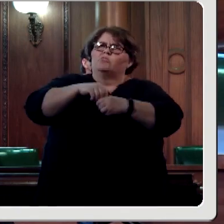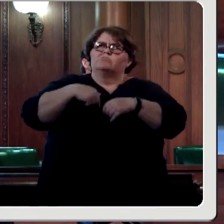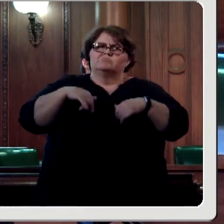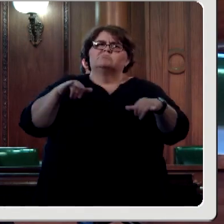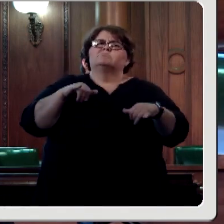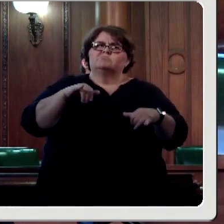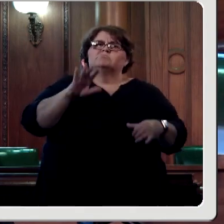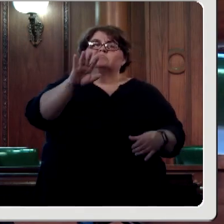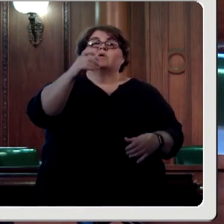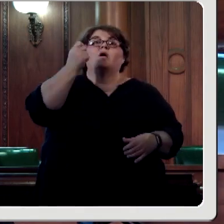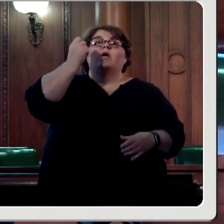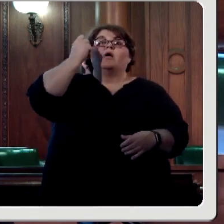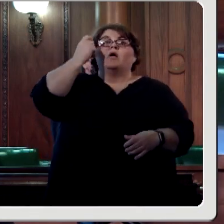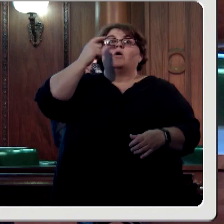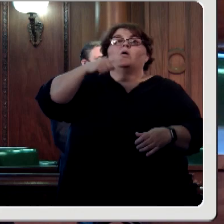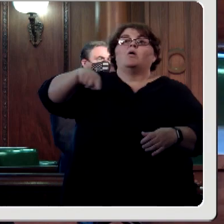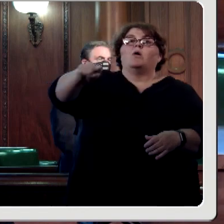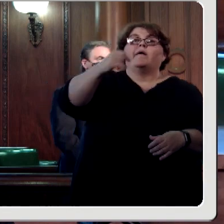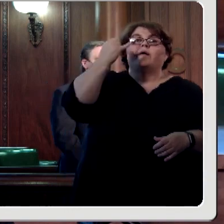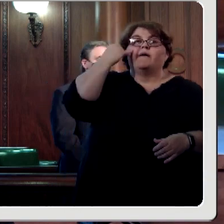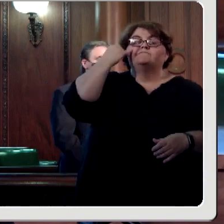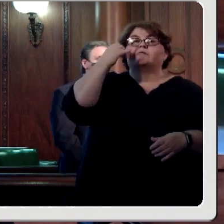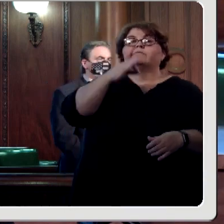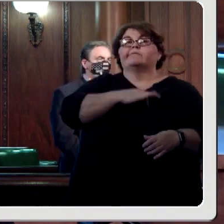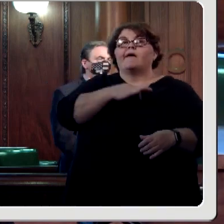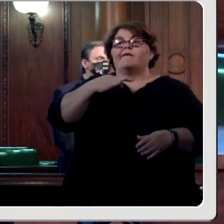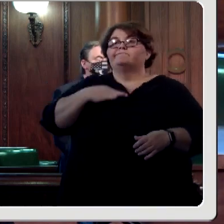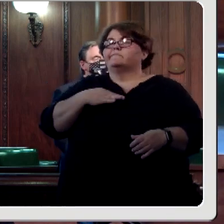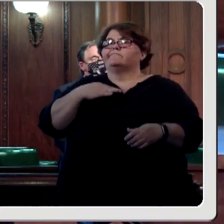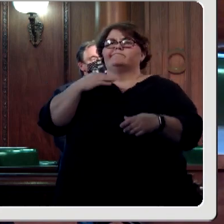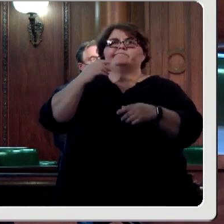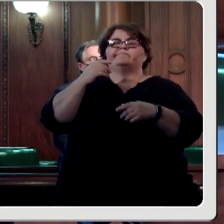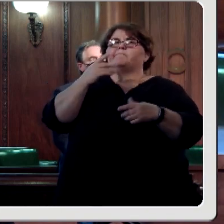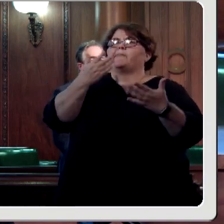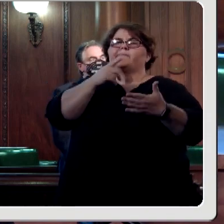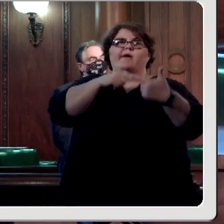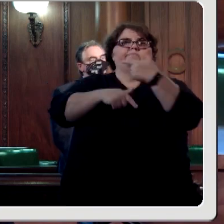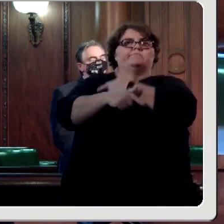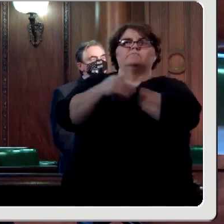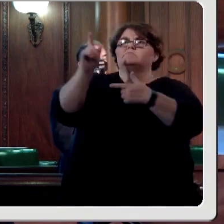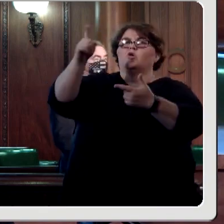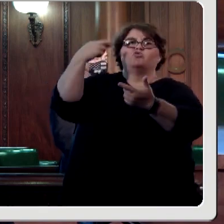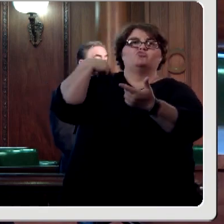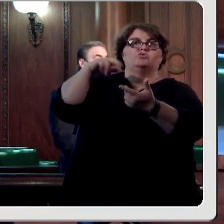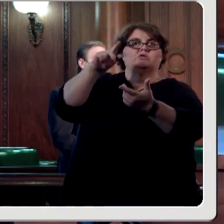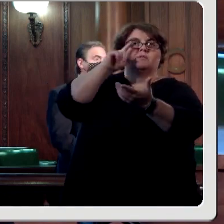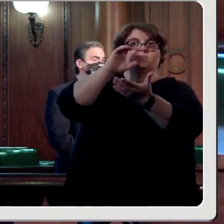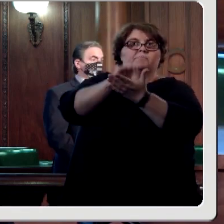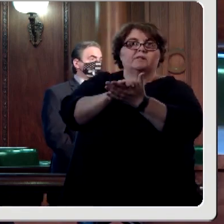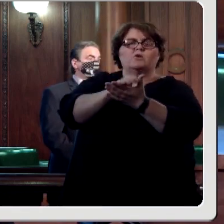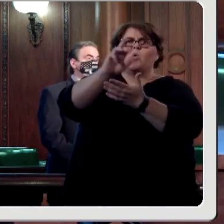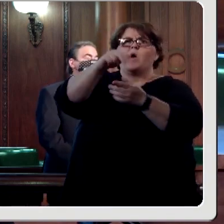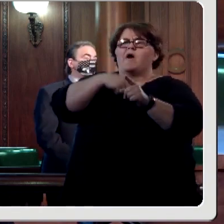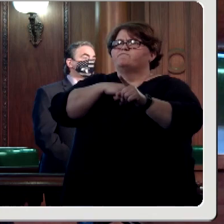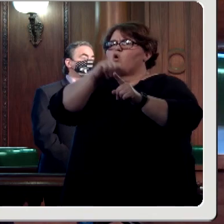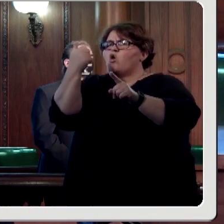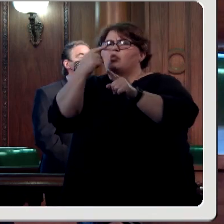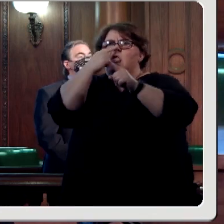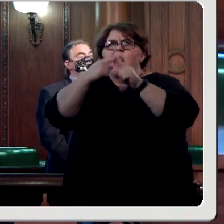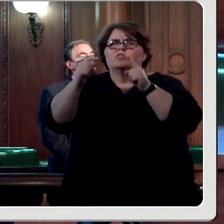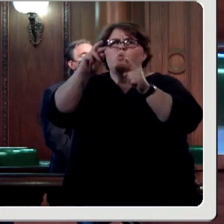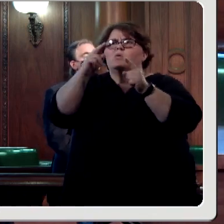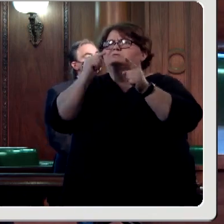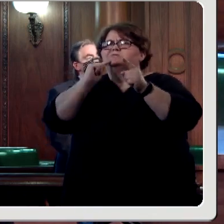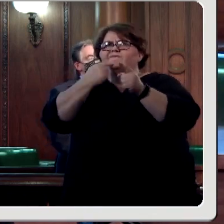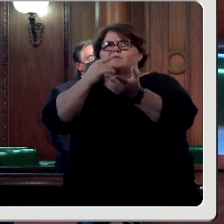While I wouldn't call this a surge, I would say that we are seeing some early signs that